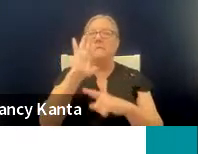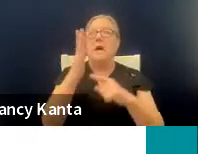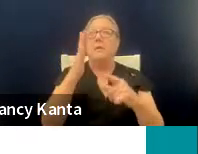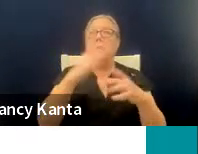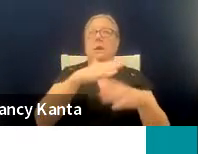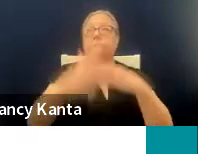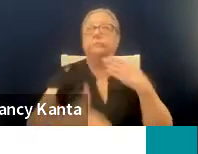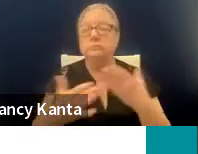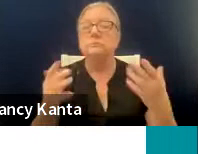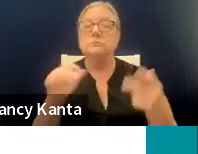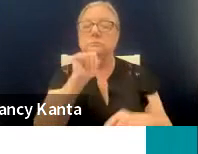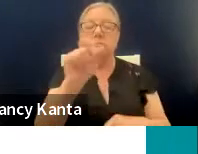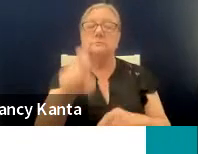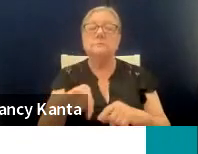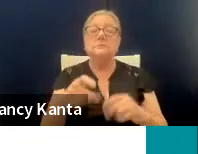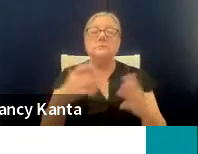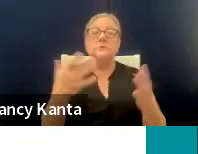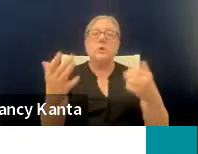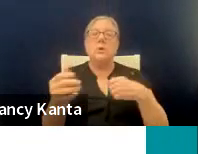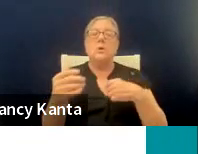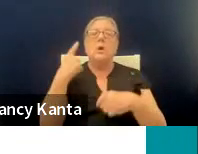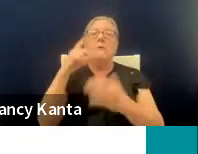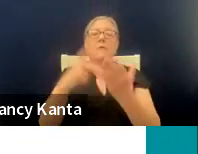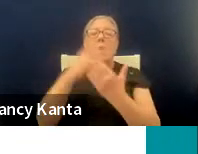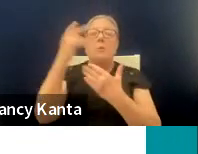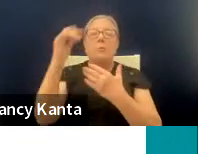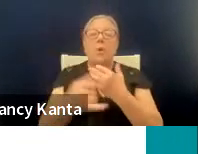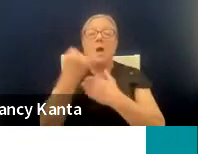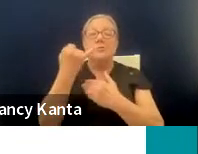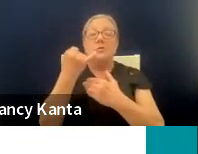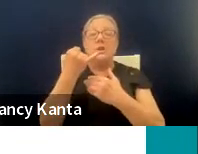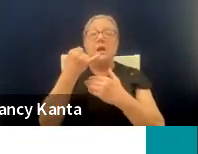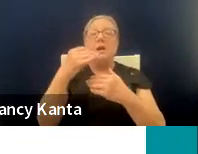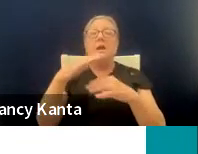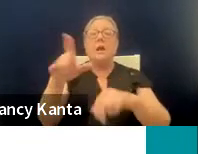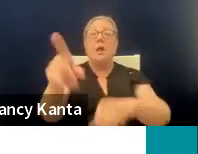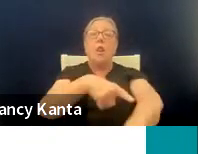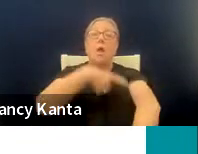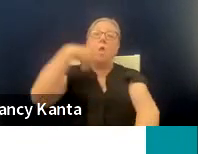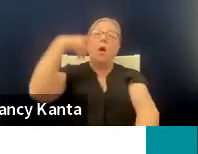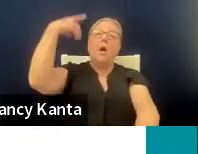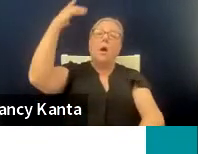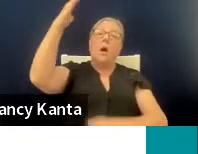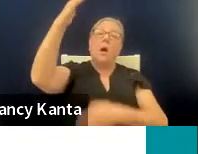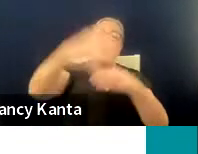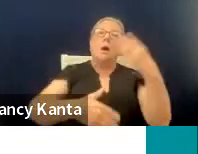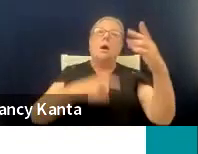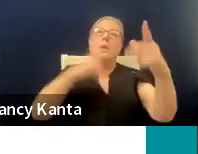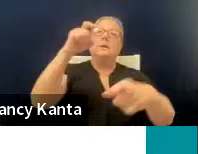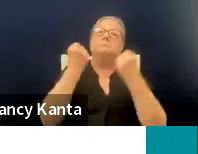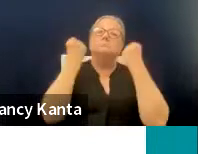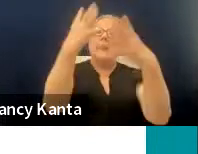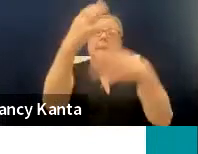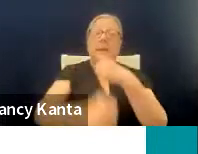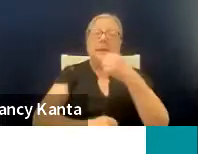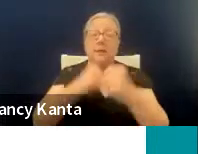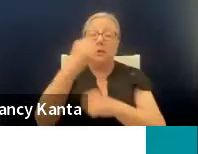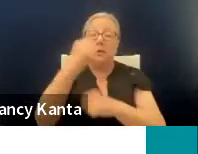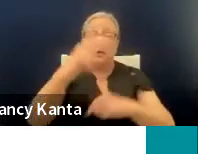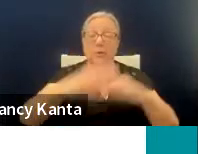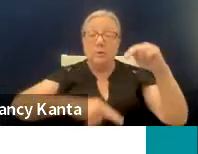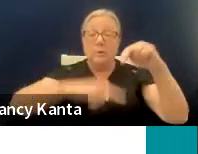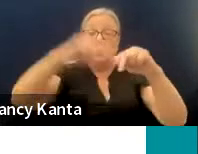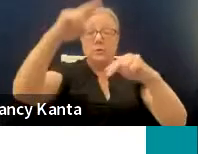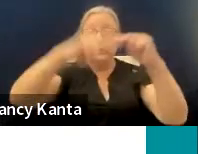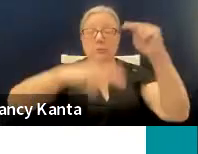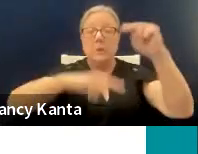the danger, the danger of these long projects is we forget what we've already sort of committed to. And because we're not talking about it in a moment,